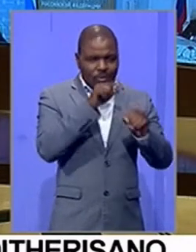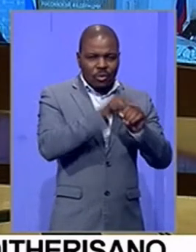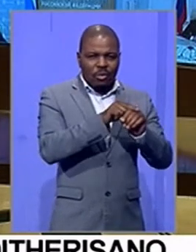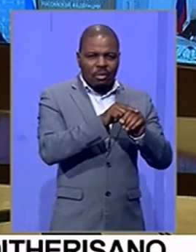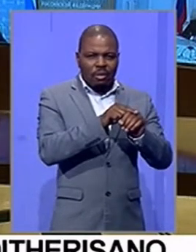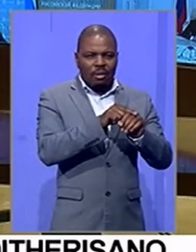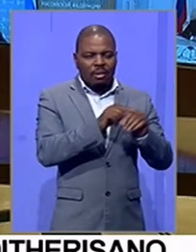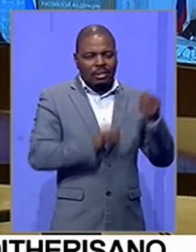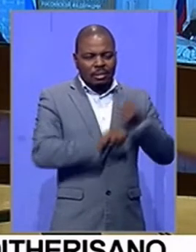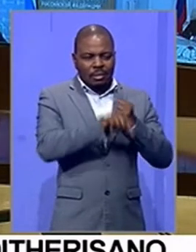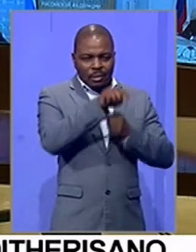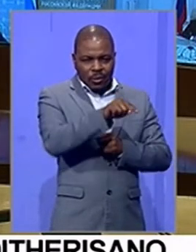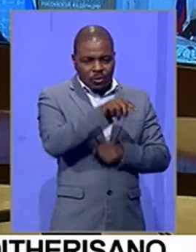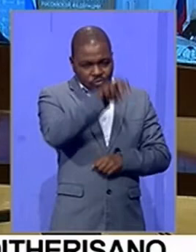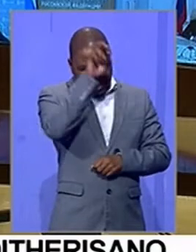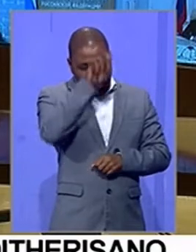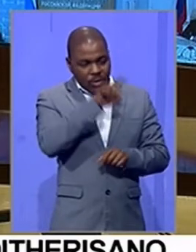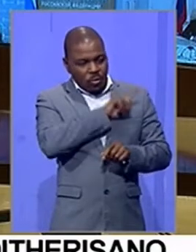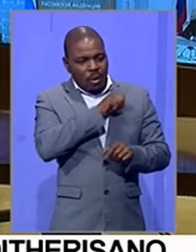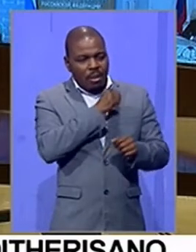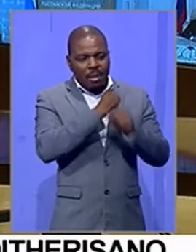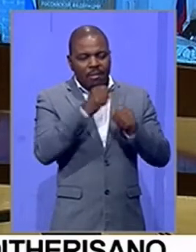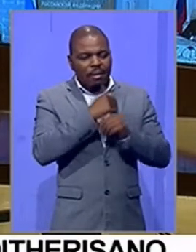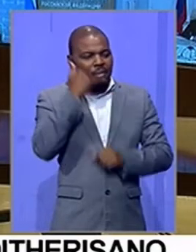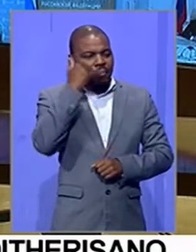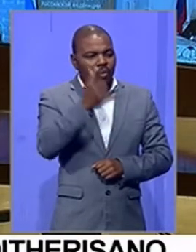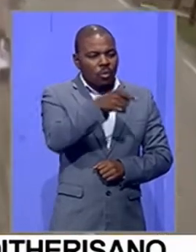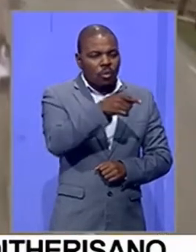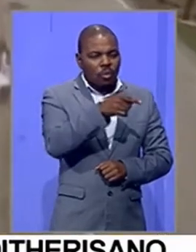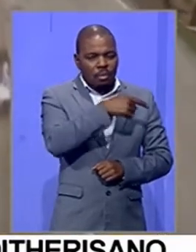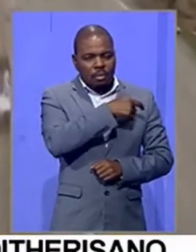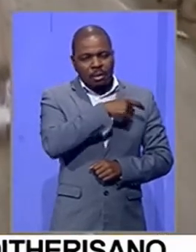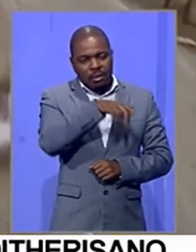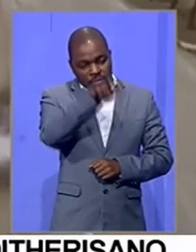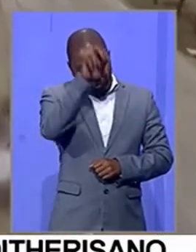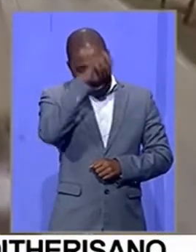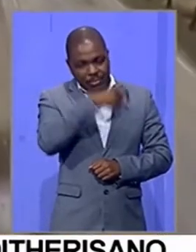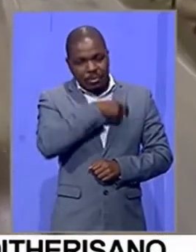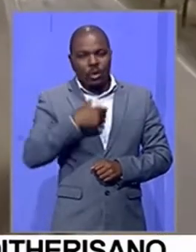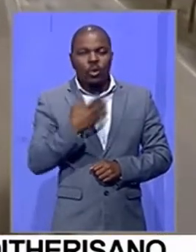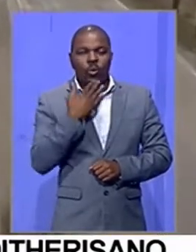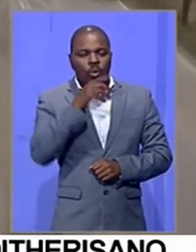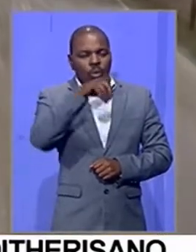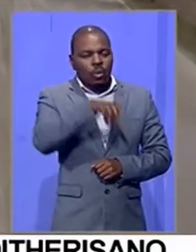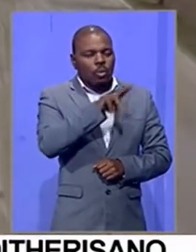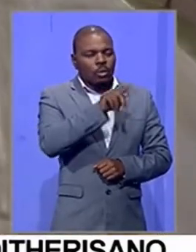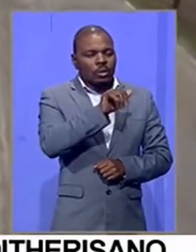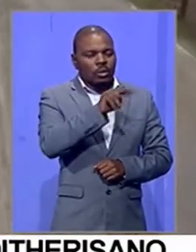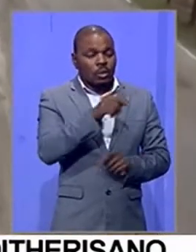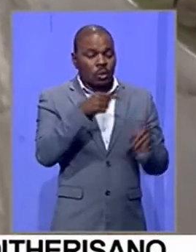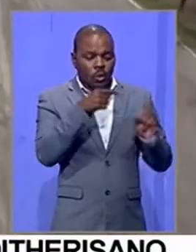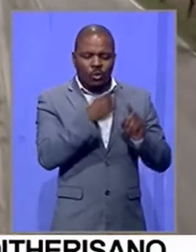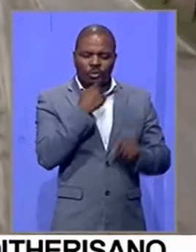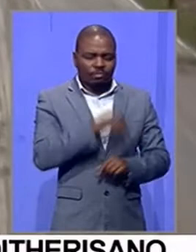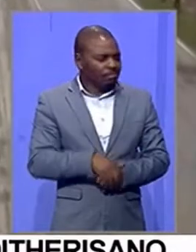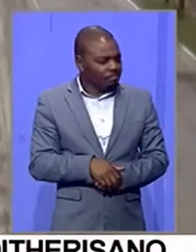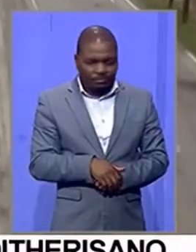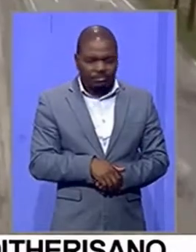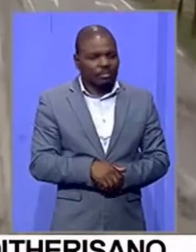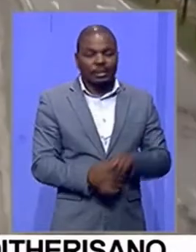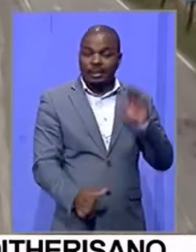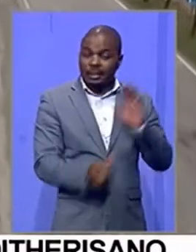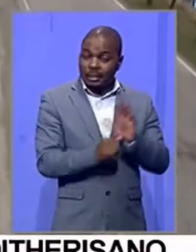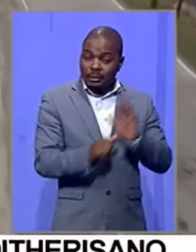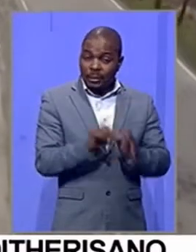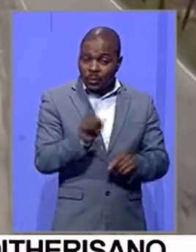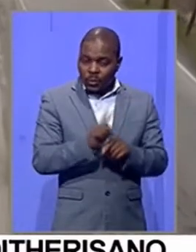o sitwa ho letsetsa Mopresidente Vladimir Putin. Fela a tsitlalela hore se bohlokwa mona ke hore ho be le